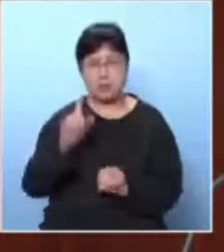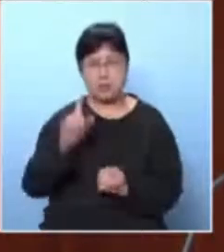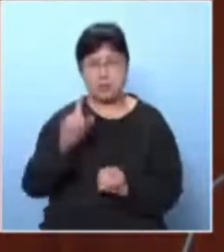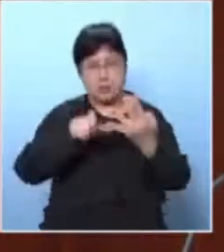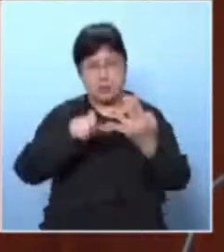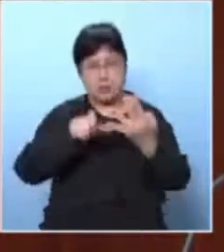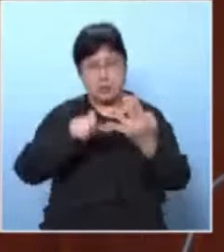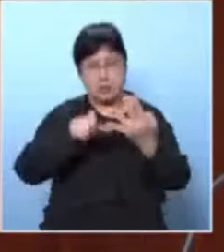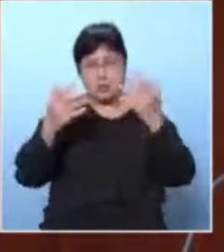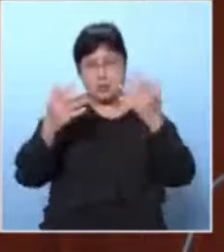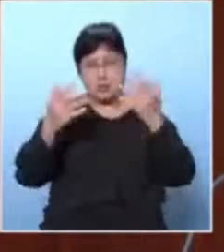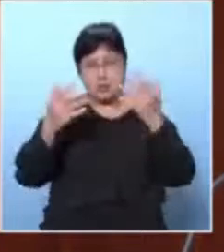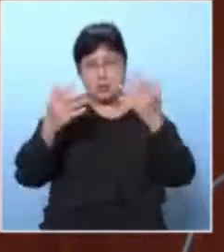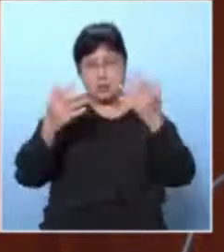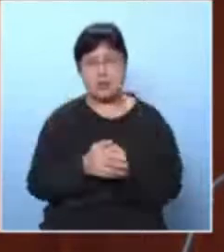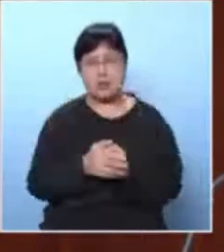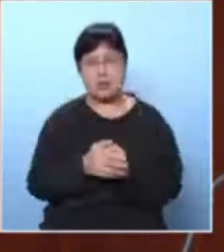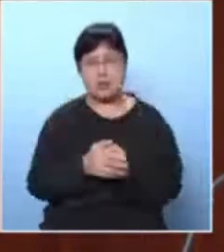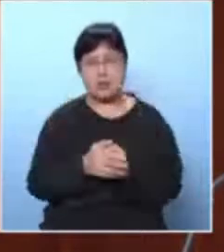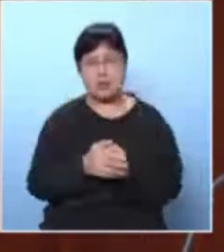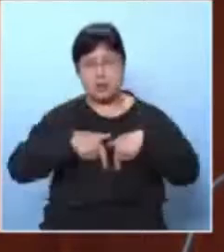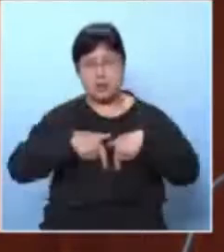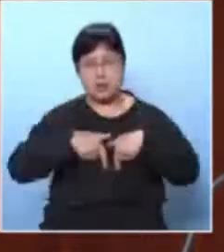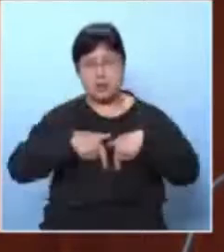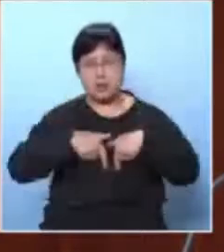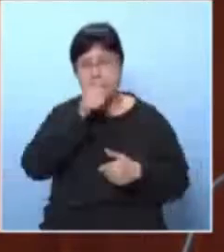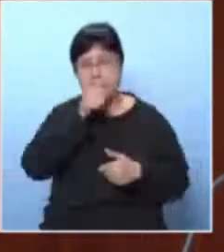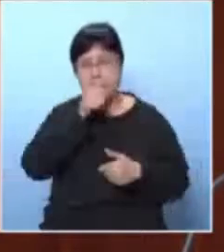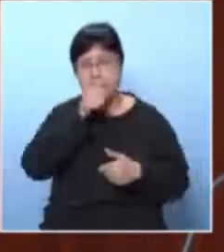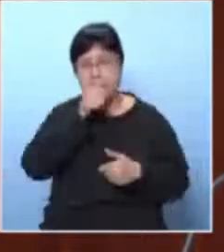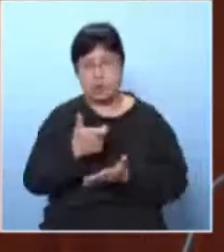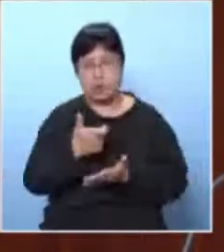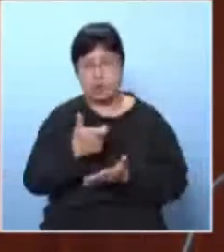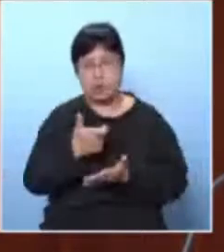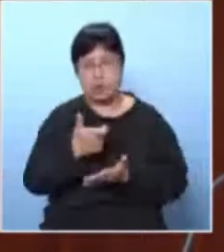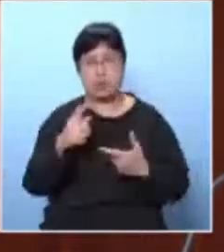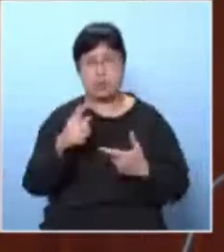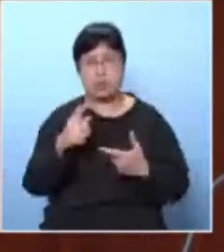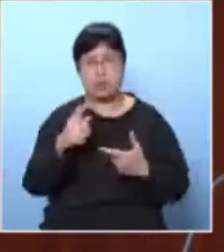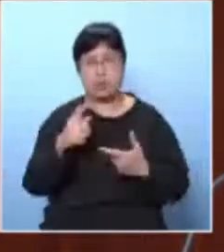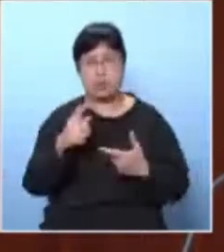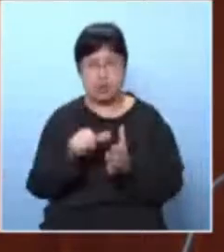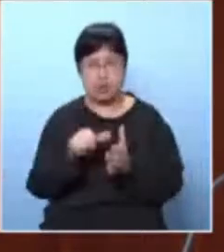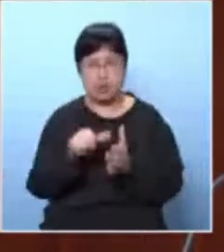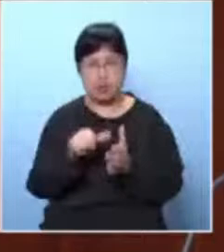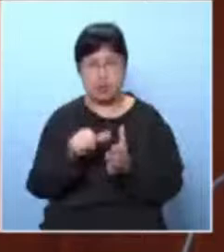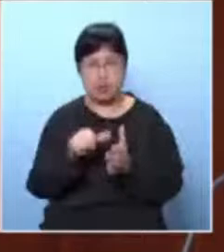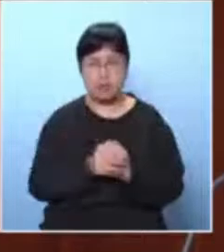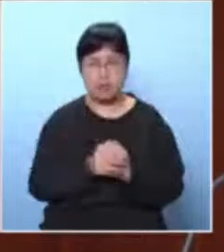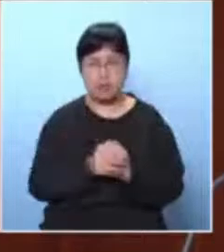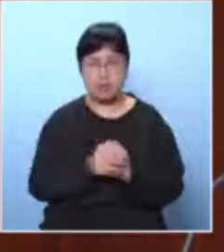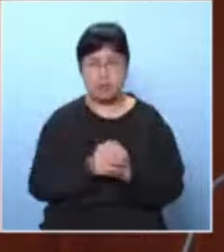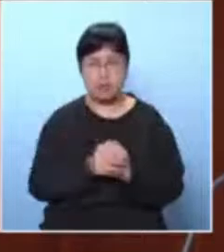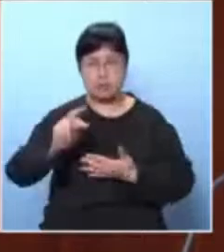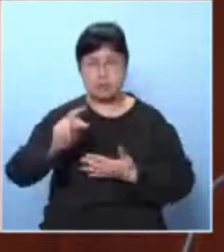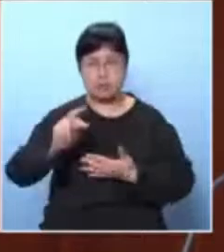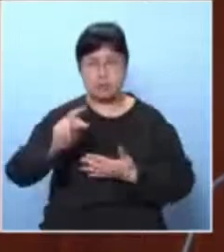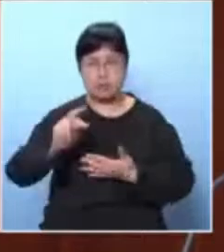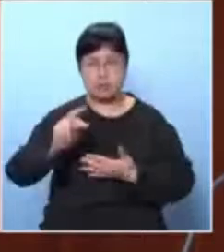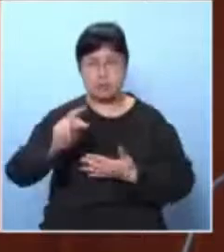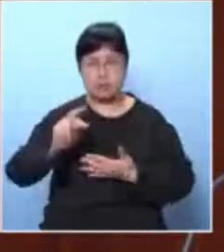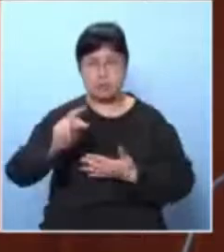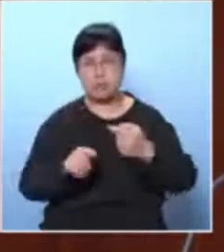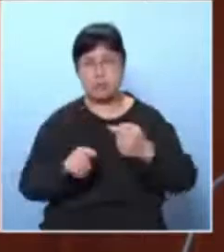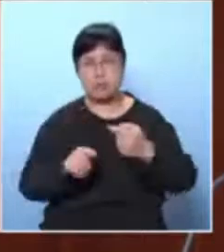Parent Subsidy, which is applicable to all government-aided standalone CCCs and CCCs attached to kindergartens, will be